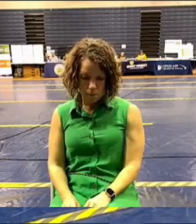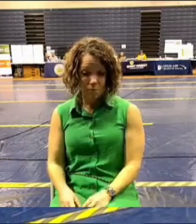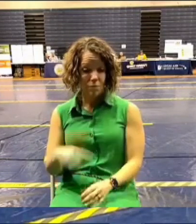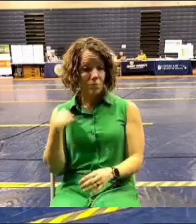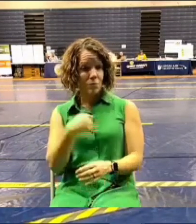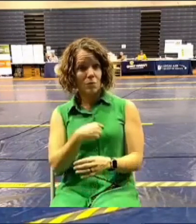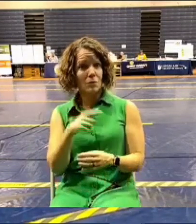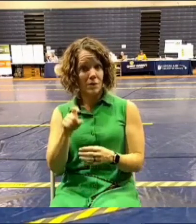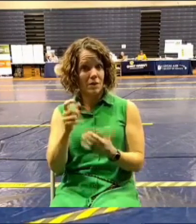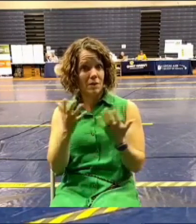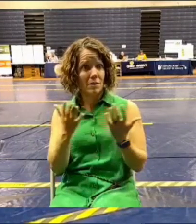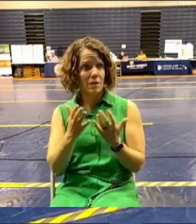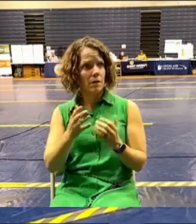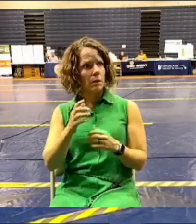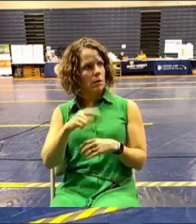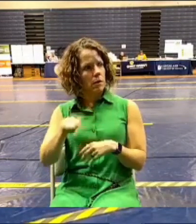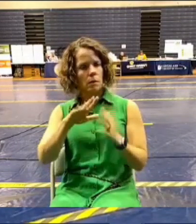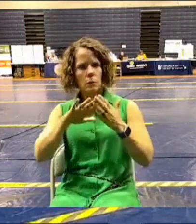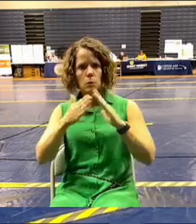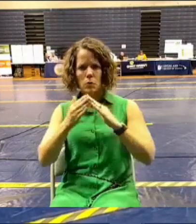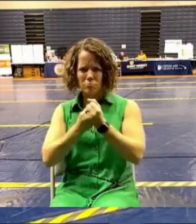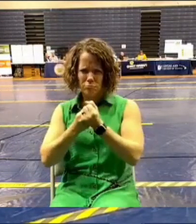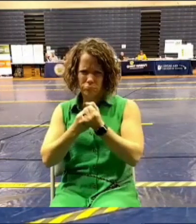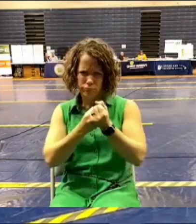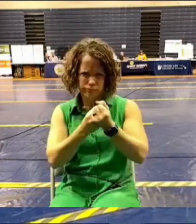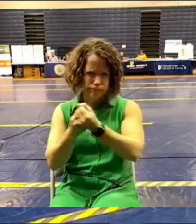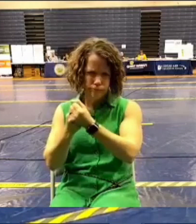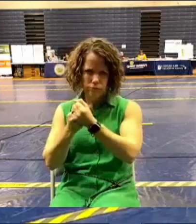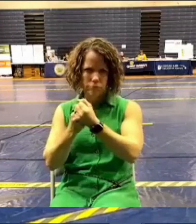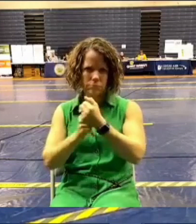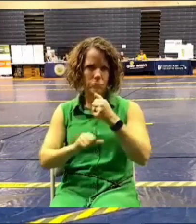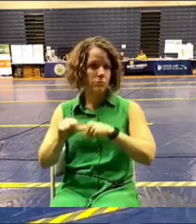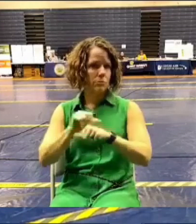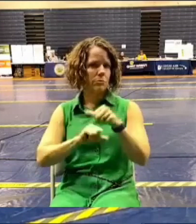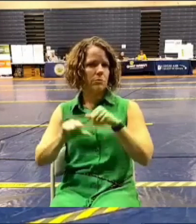other, support one another.